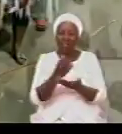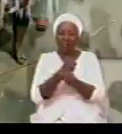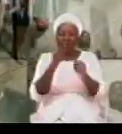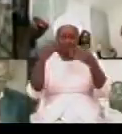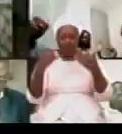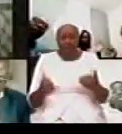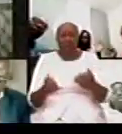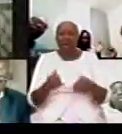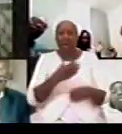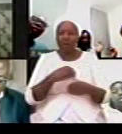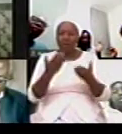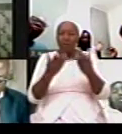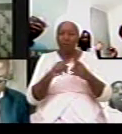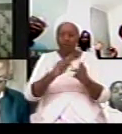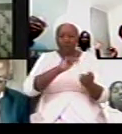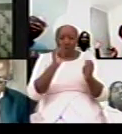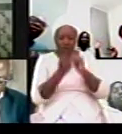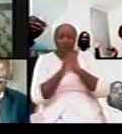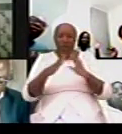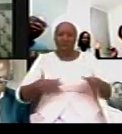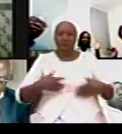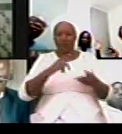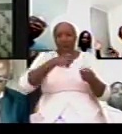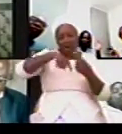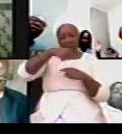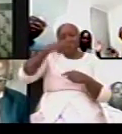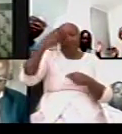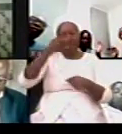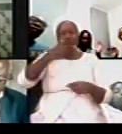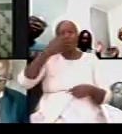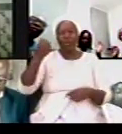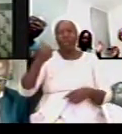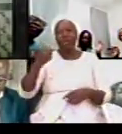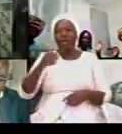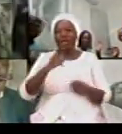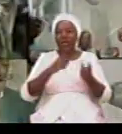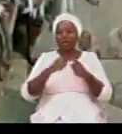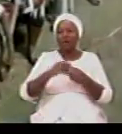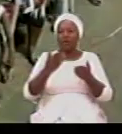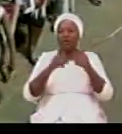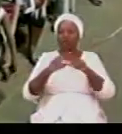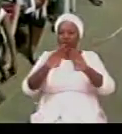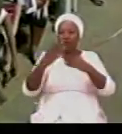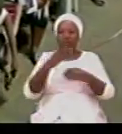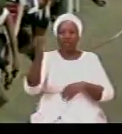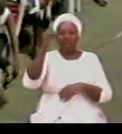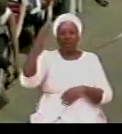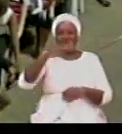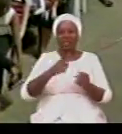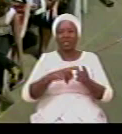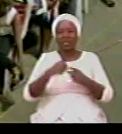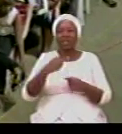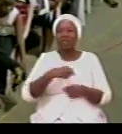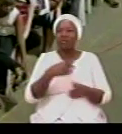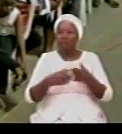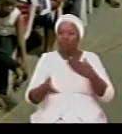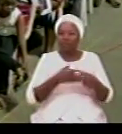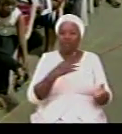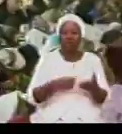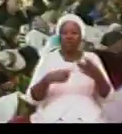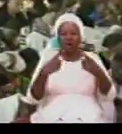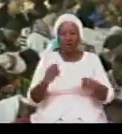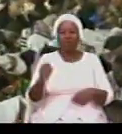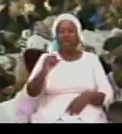better. And he wants to give you the grace and the strength to say, come what may, I'll follow the Lord till the end of